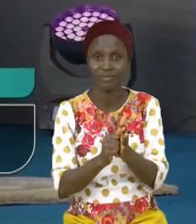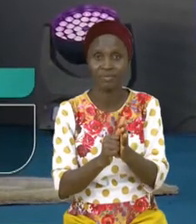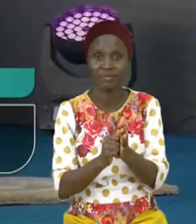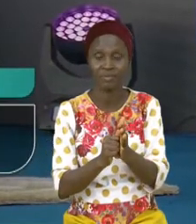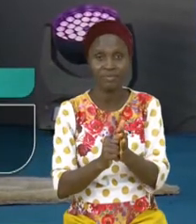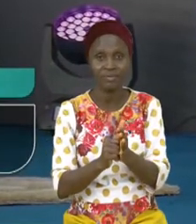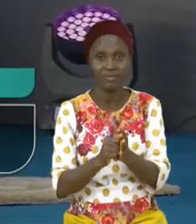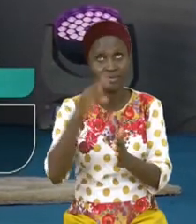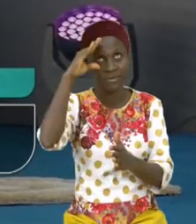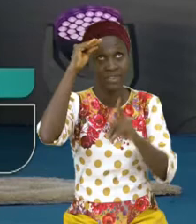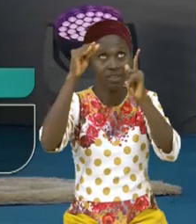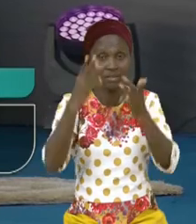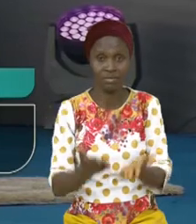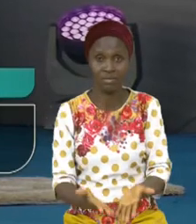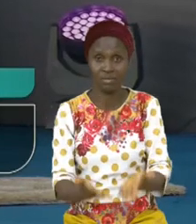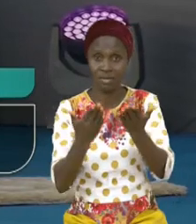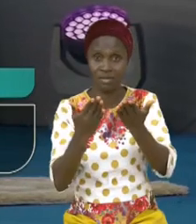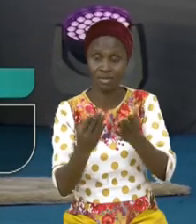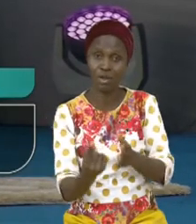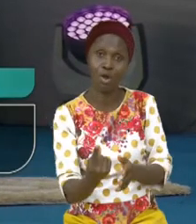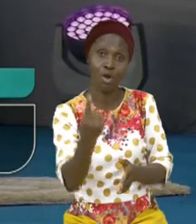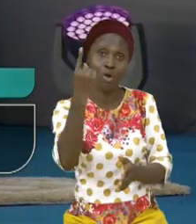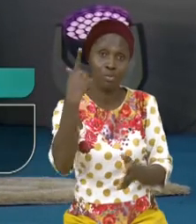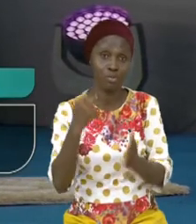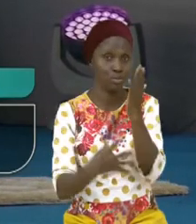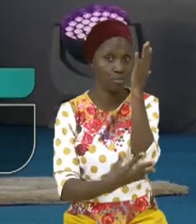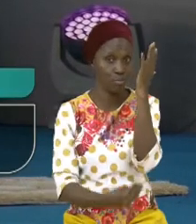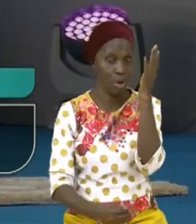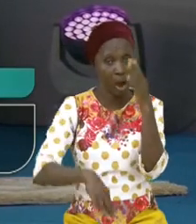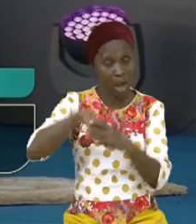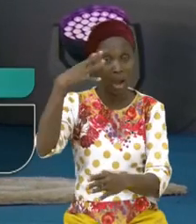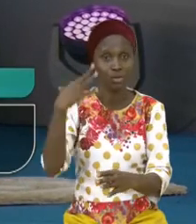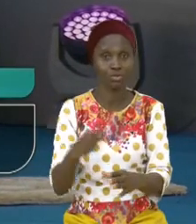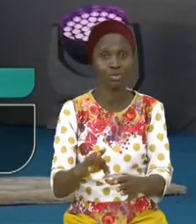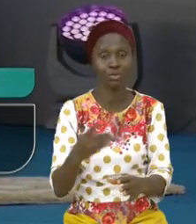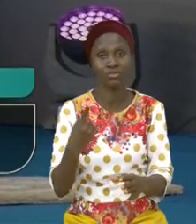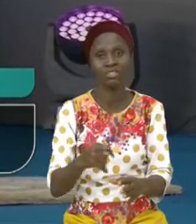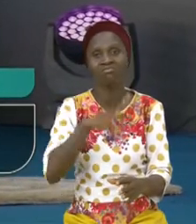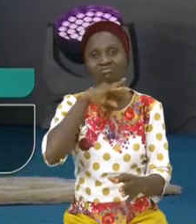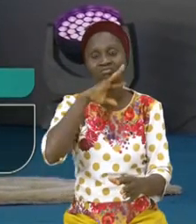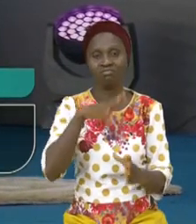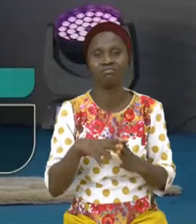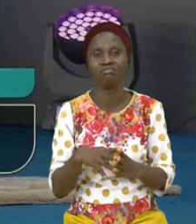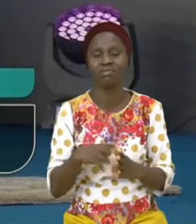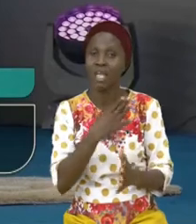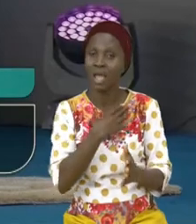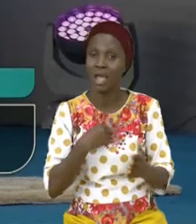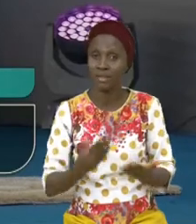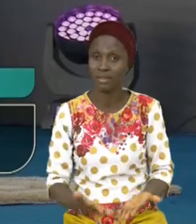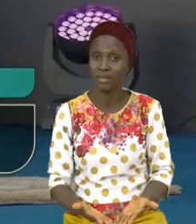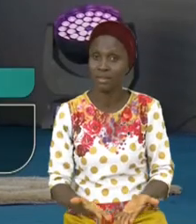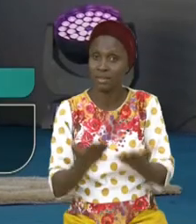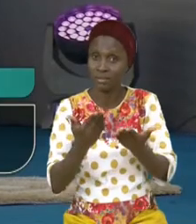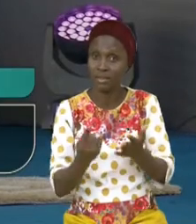races up the poor out of the dust and lifted